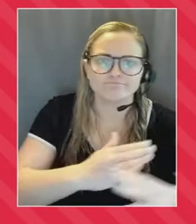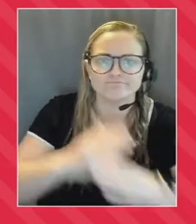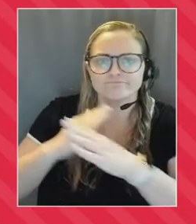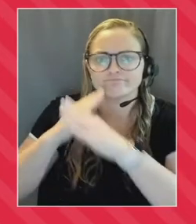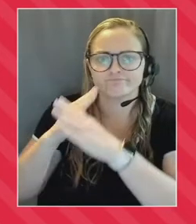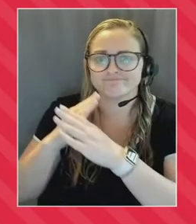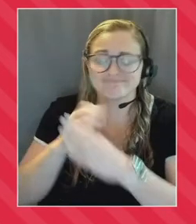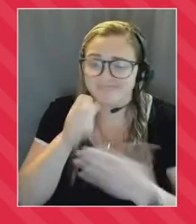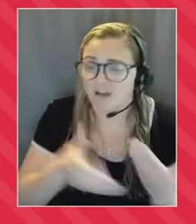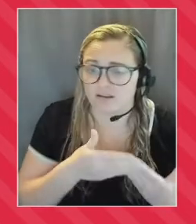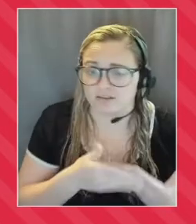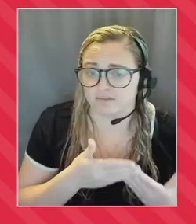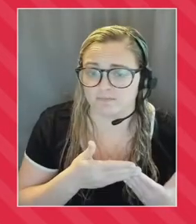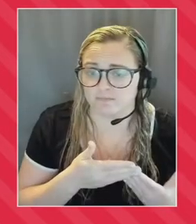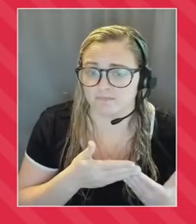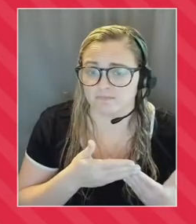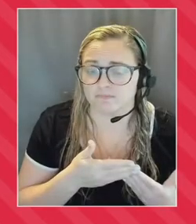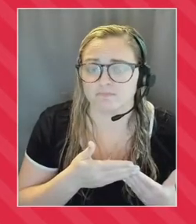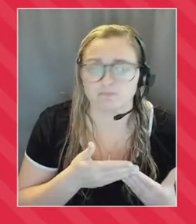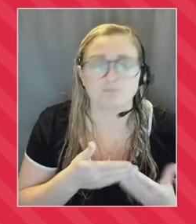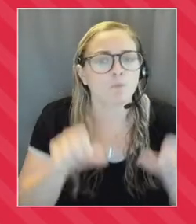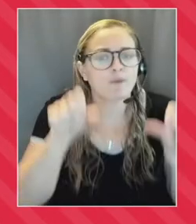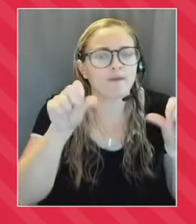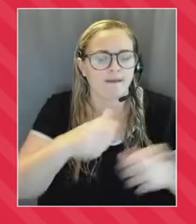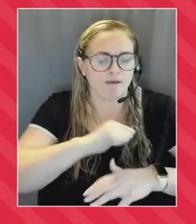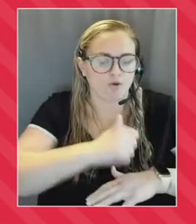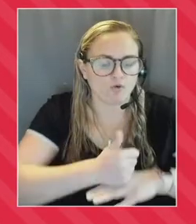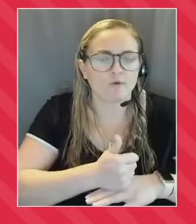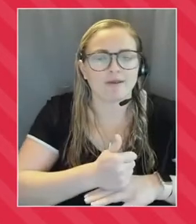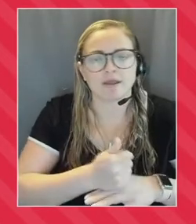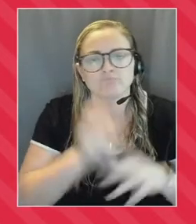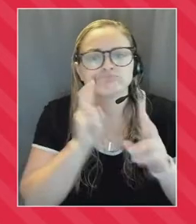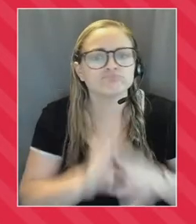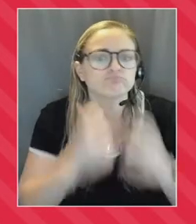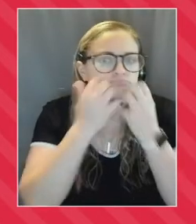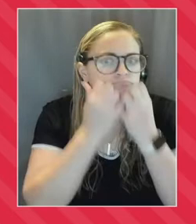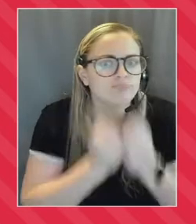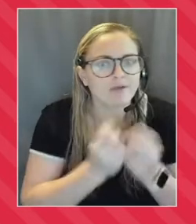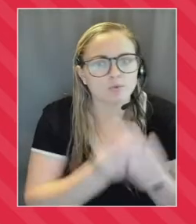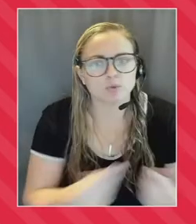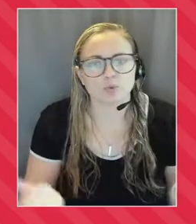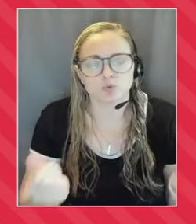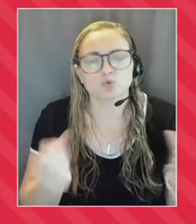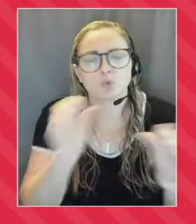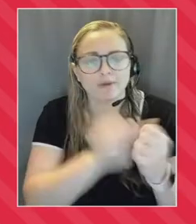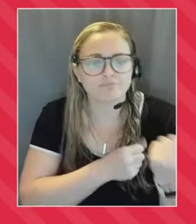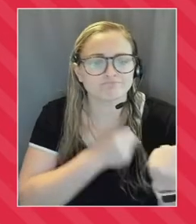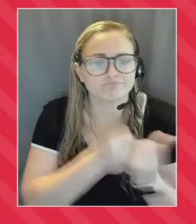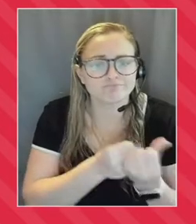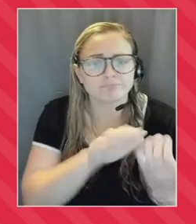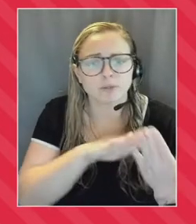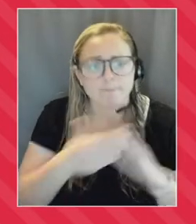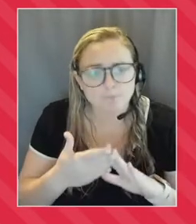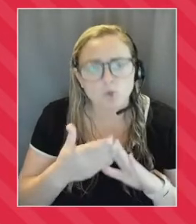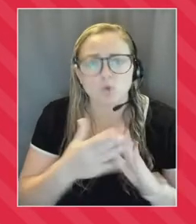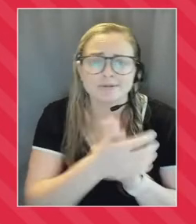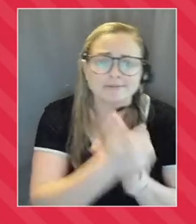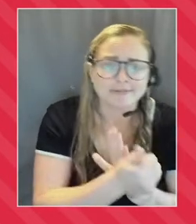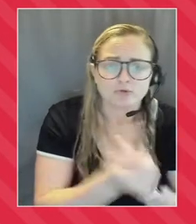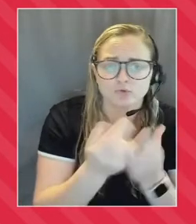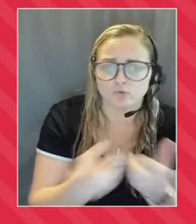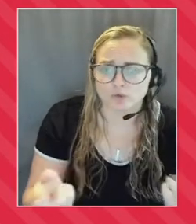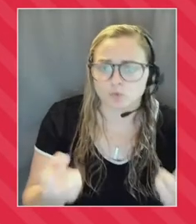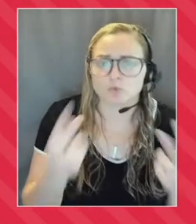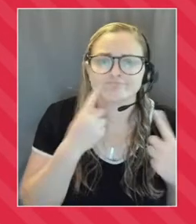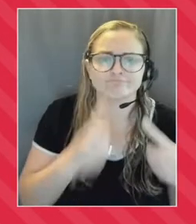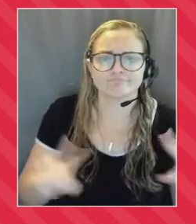not an easy task, but we can create viable solutions. We must empower communities with skills and resources to achieve